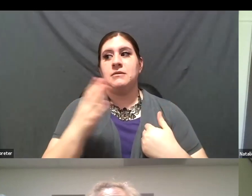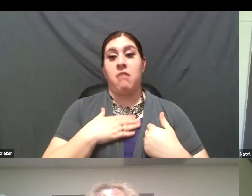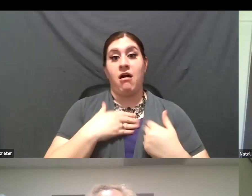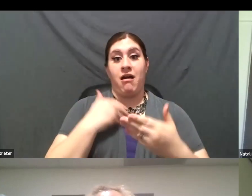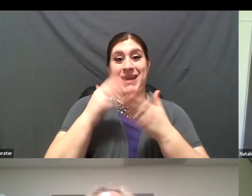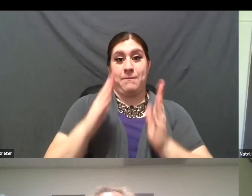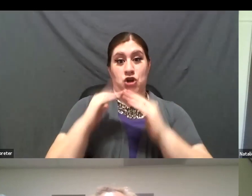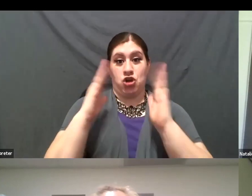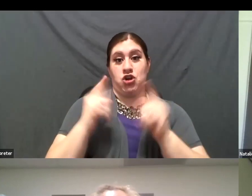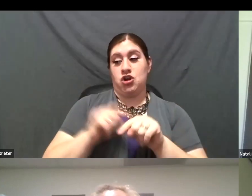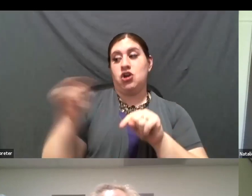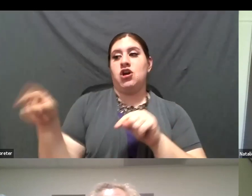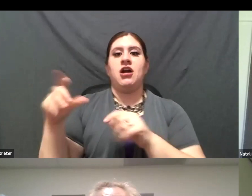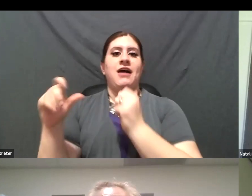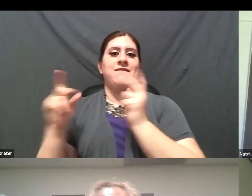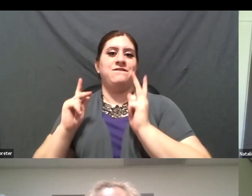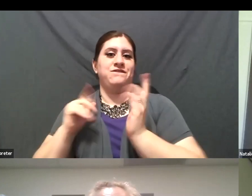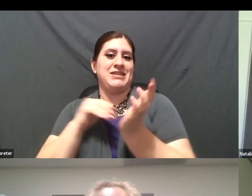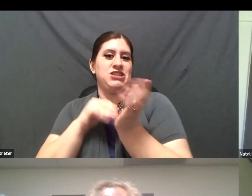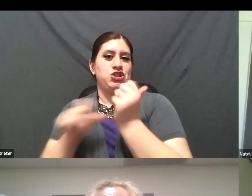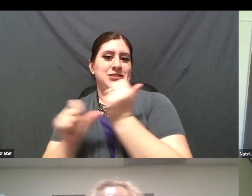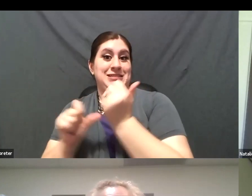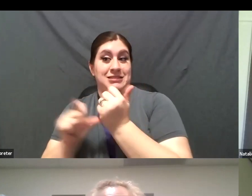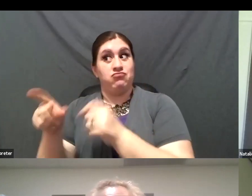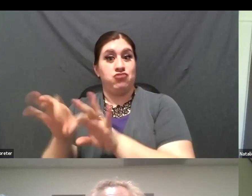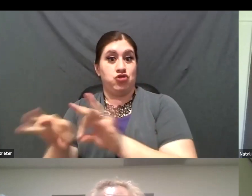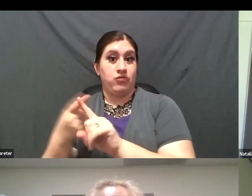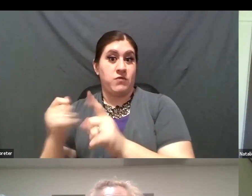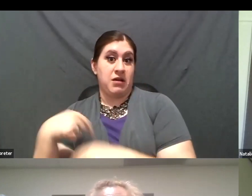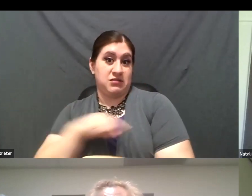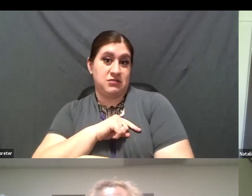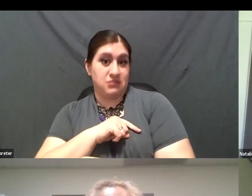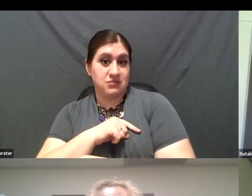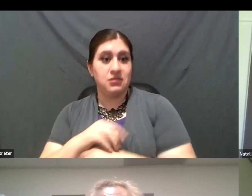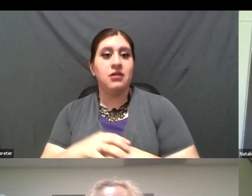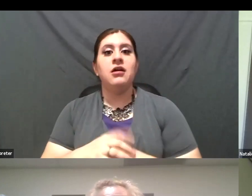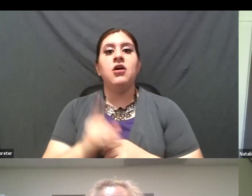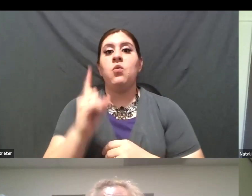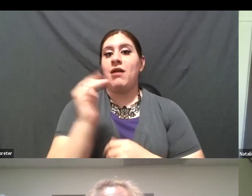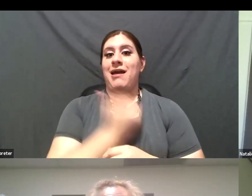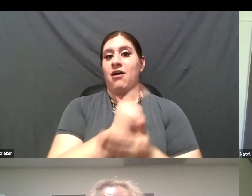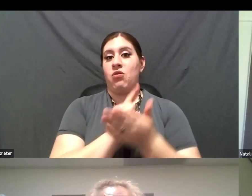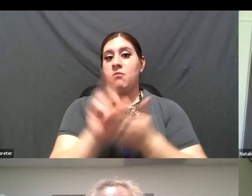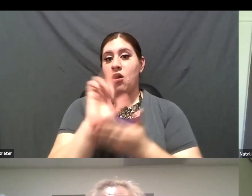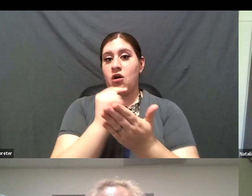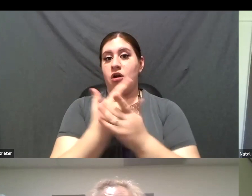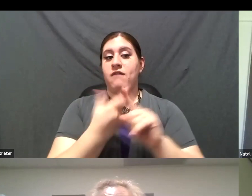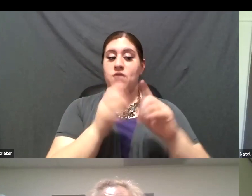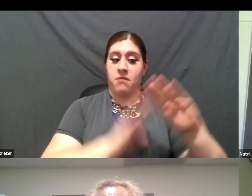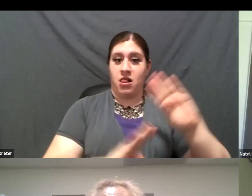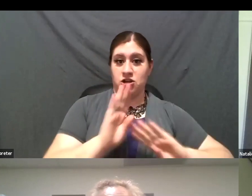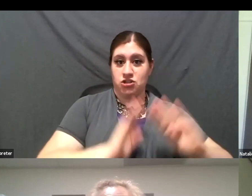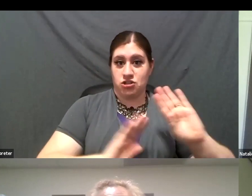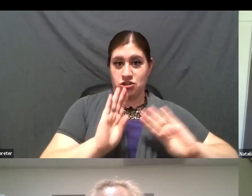in fact, is a physician assistant who got a degree from us. We have one of our Lamar graduates from biology, in